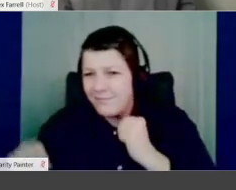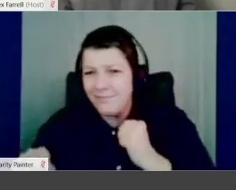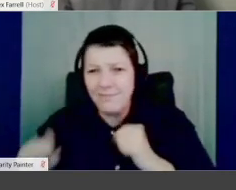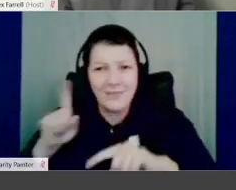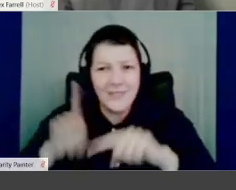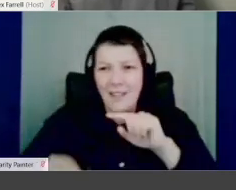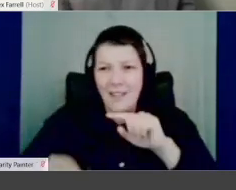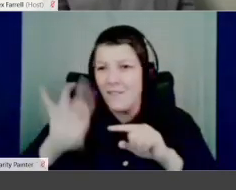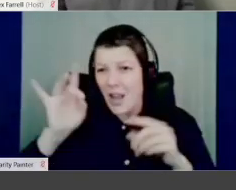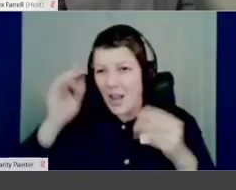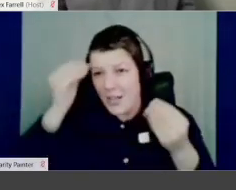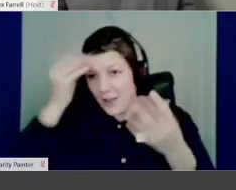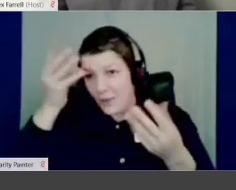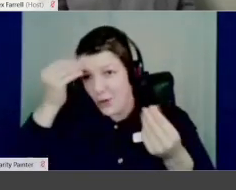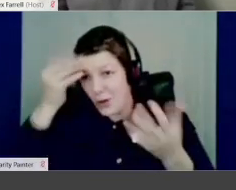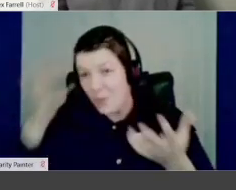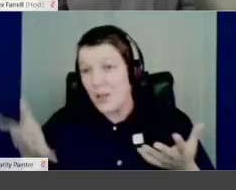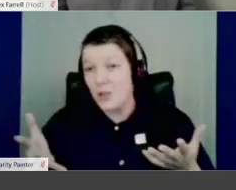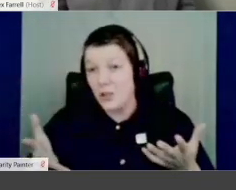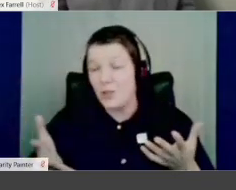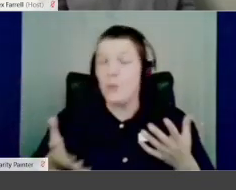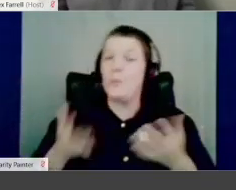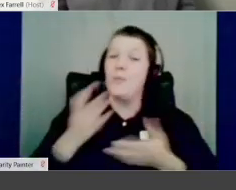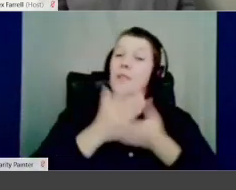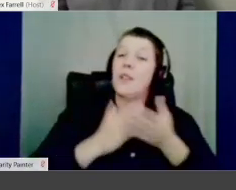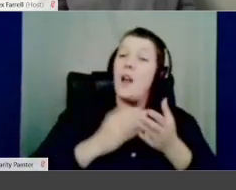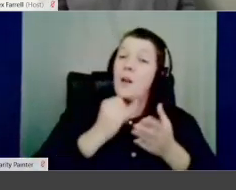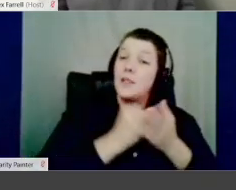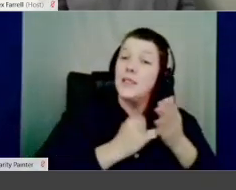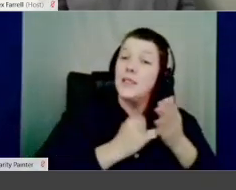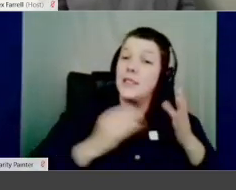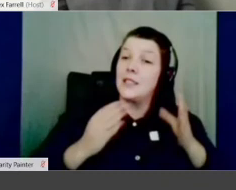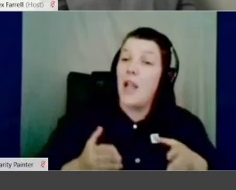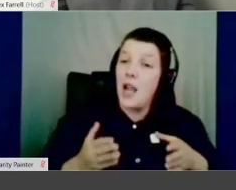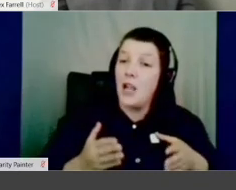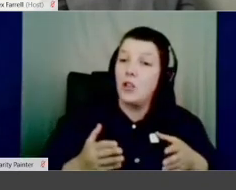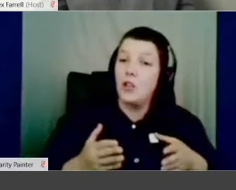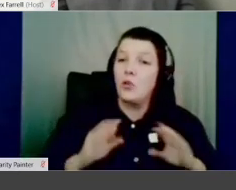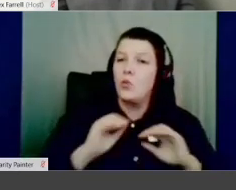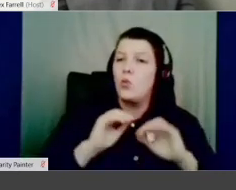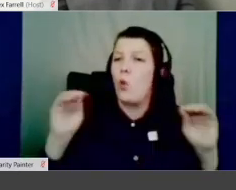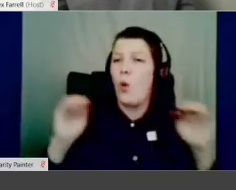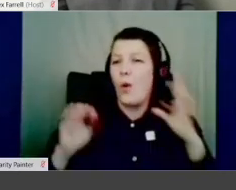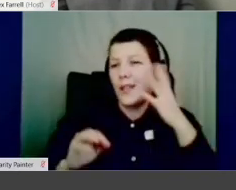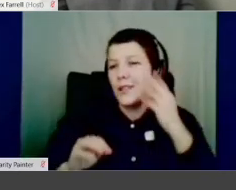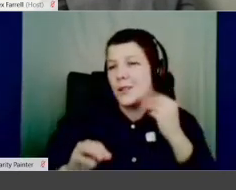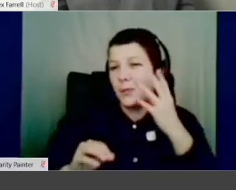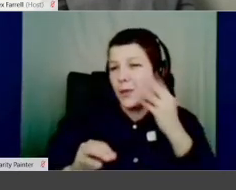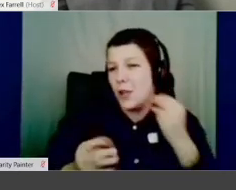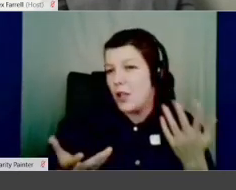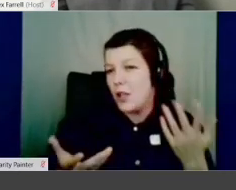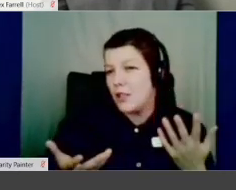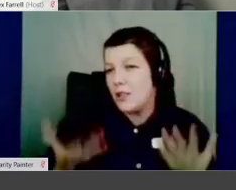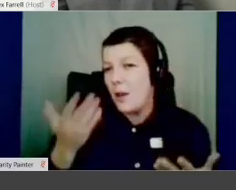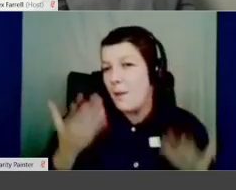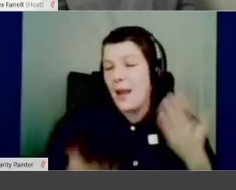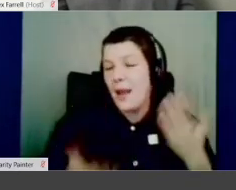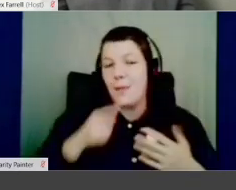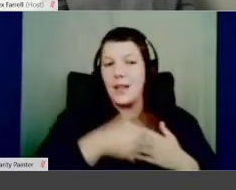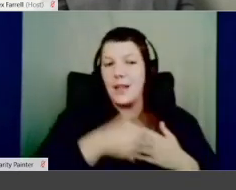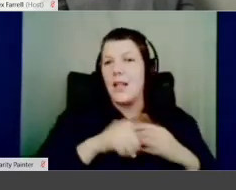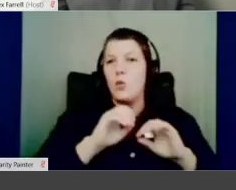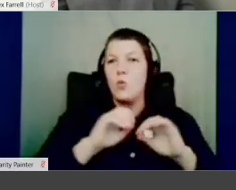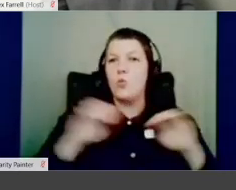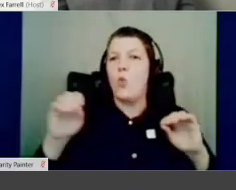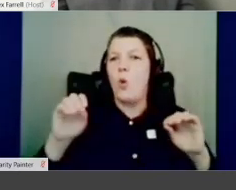who are not resisting you just to resist you, but they just maybe haven't had the experience. Maybe they haven't had someone in their life that